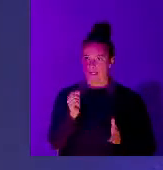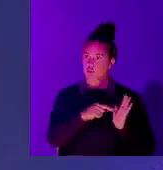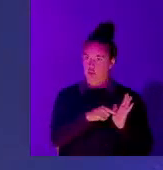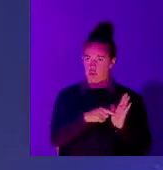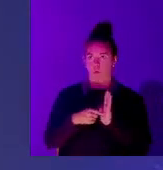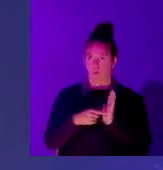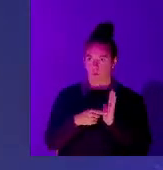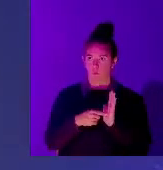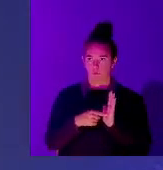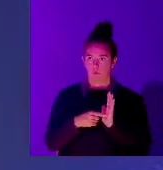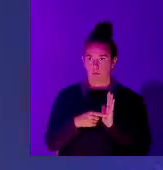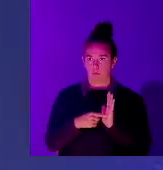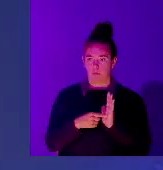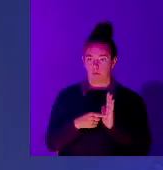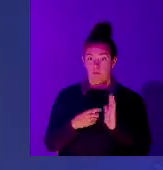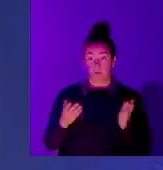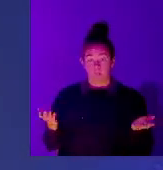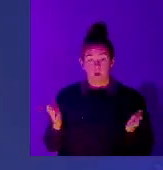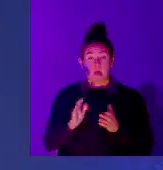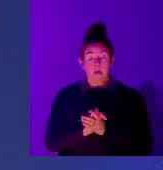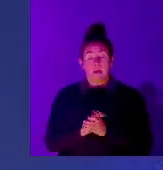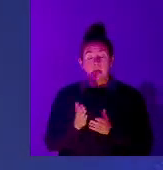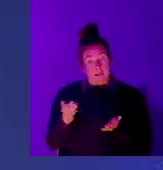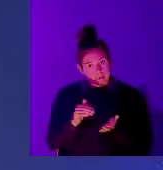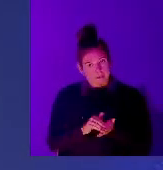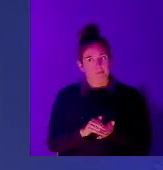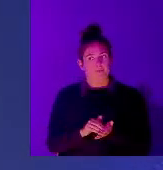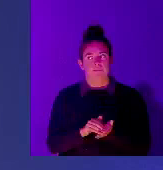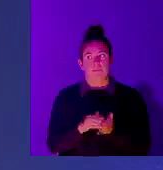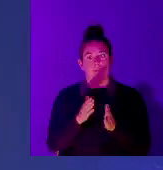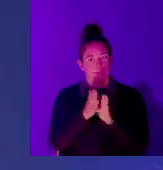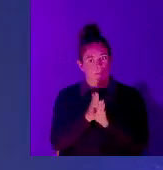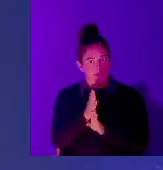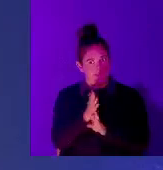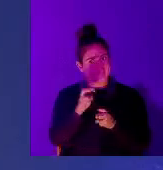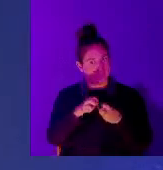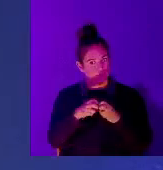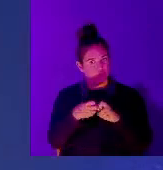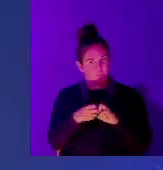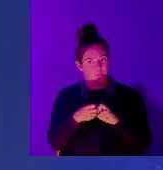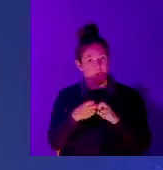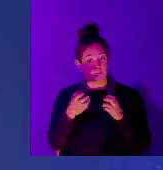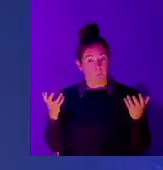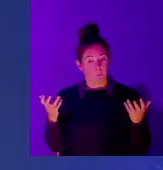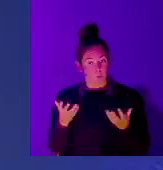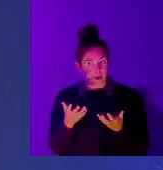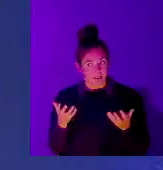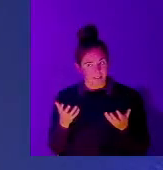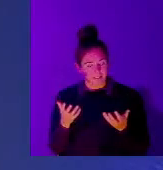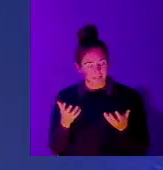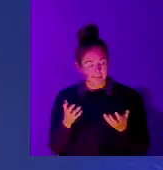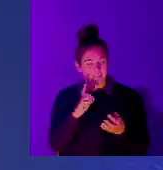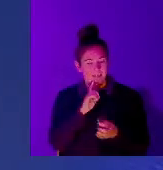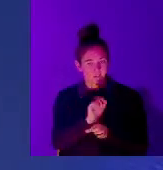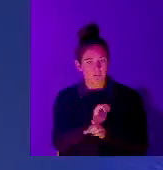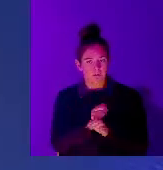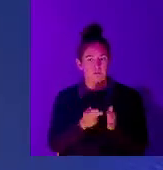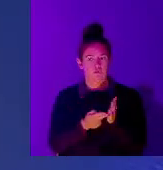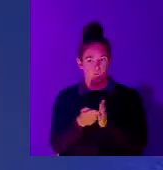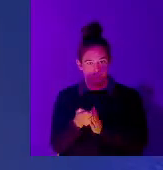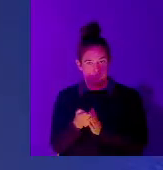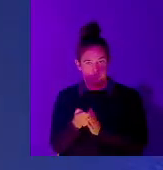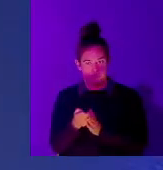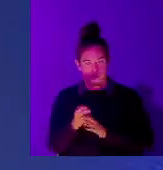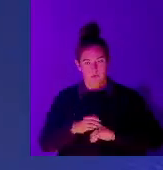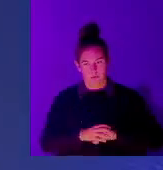again, the main issue is, what is truth? Or maybe more